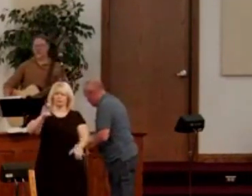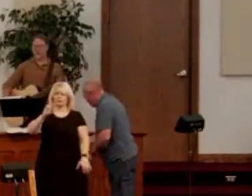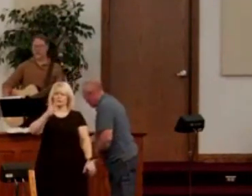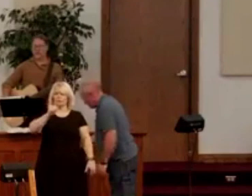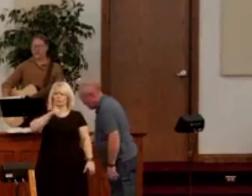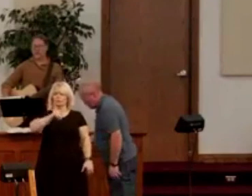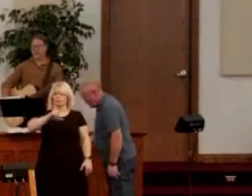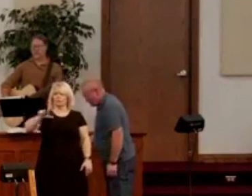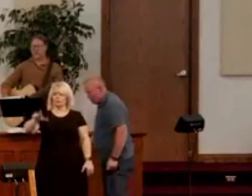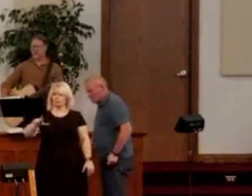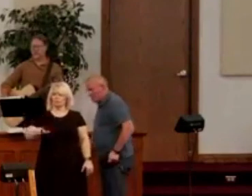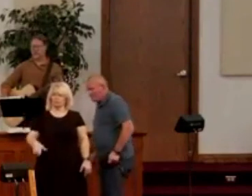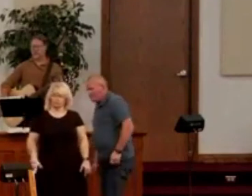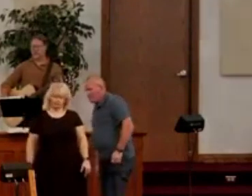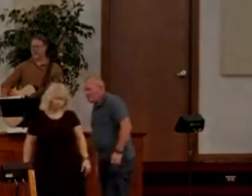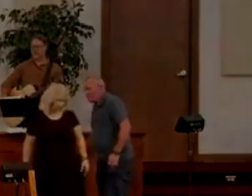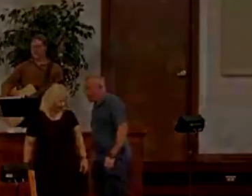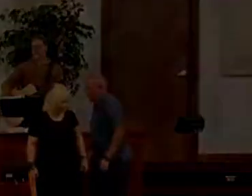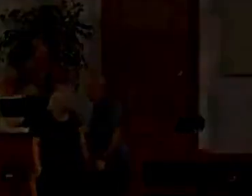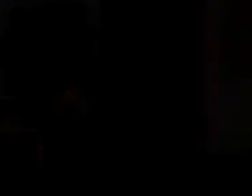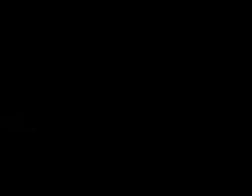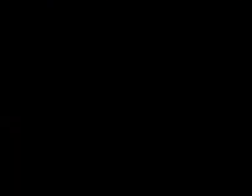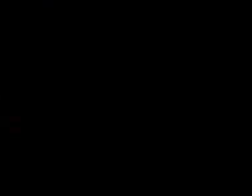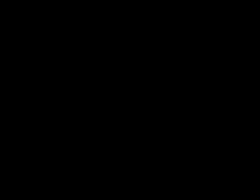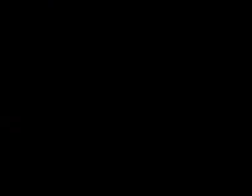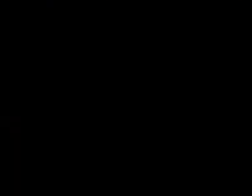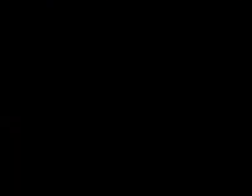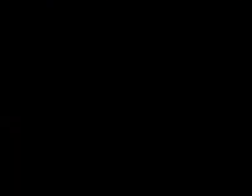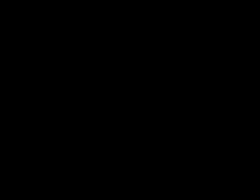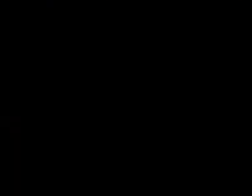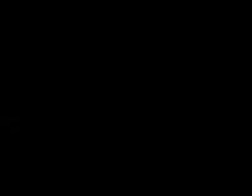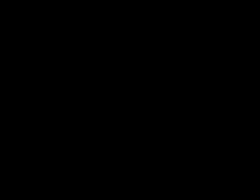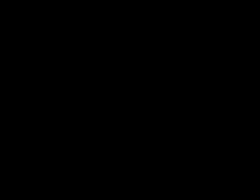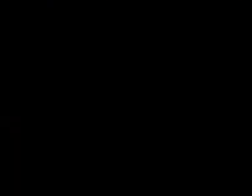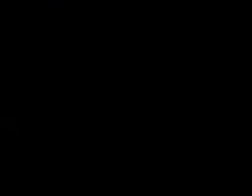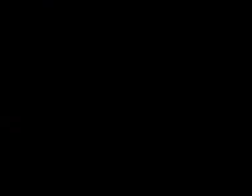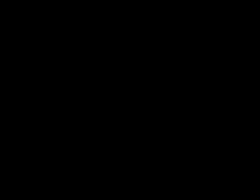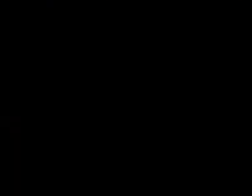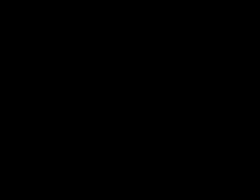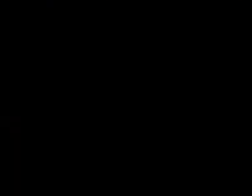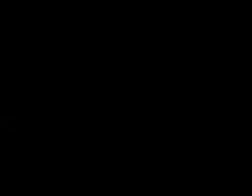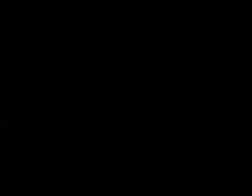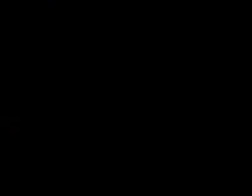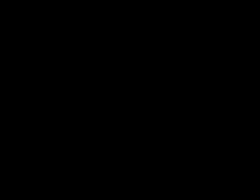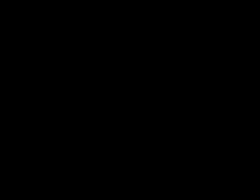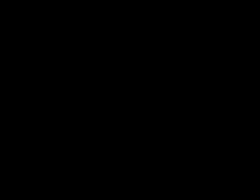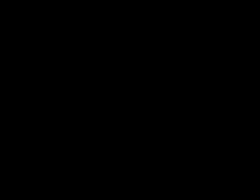to the chapel right after this for the meeting.